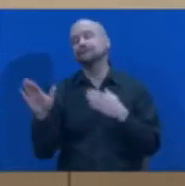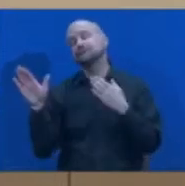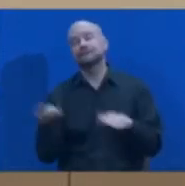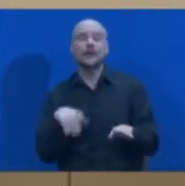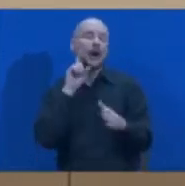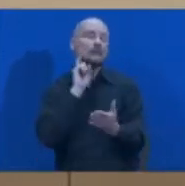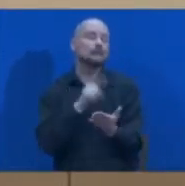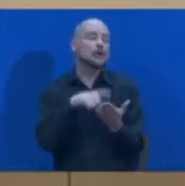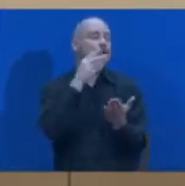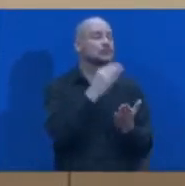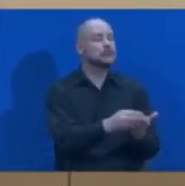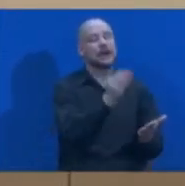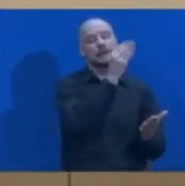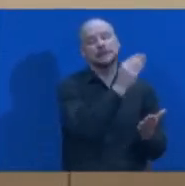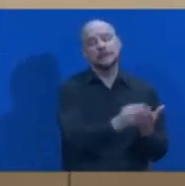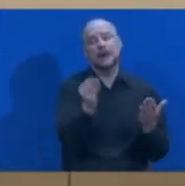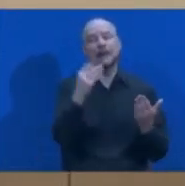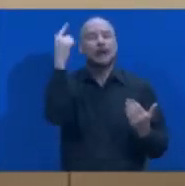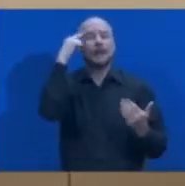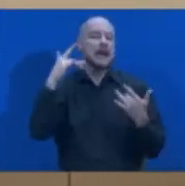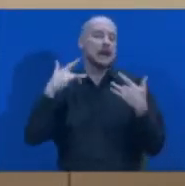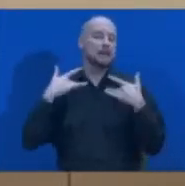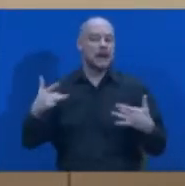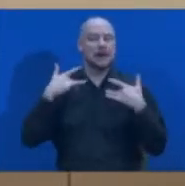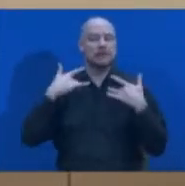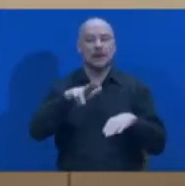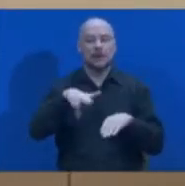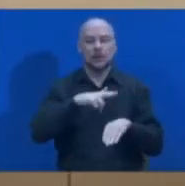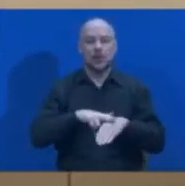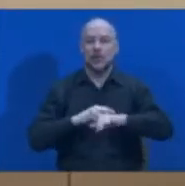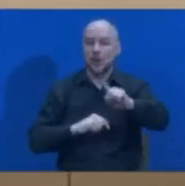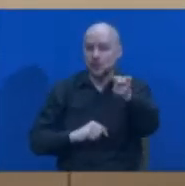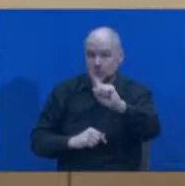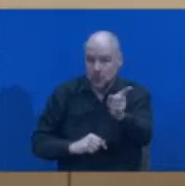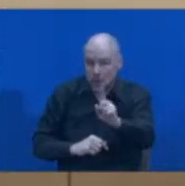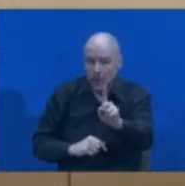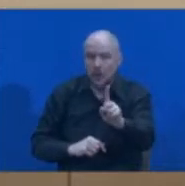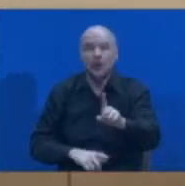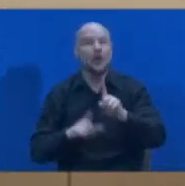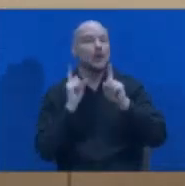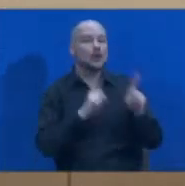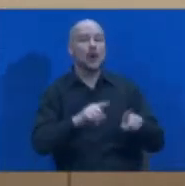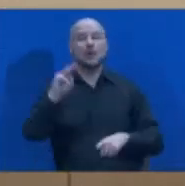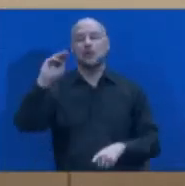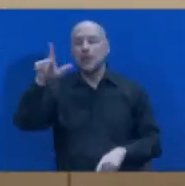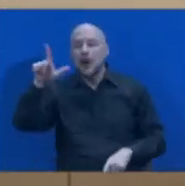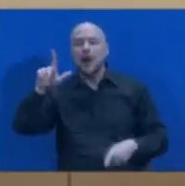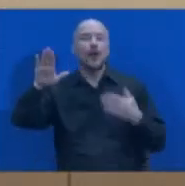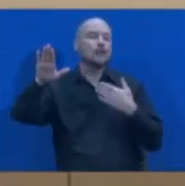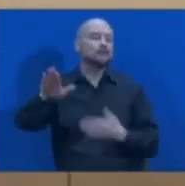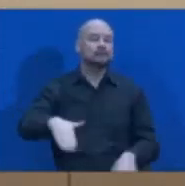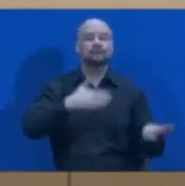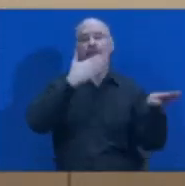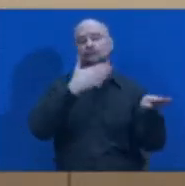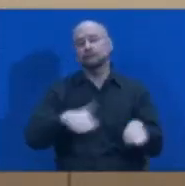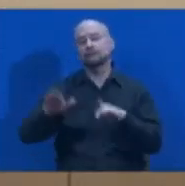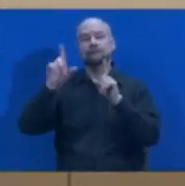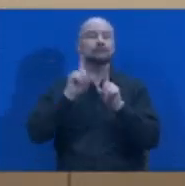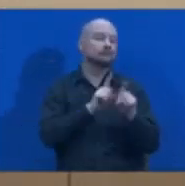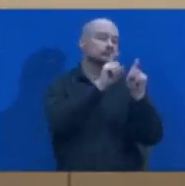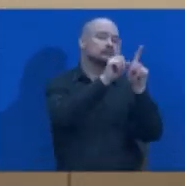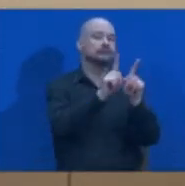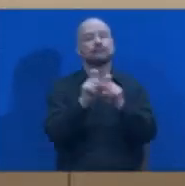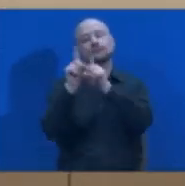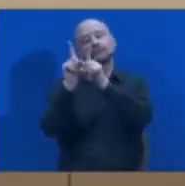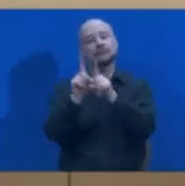opportunity to go back to business as usual, to hang out at the mall, to walk around, to stroll, and